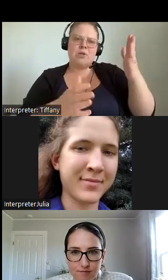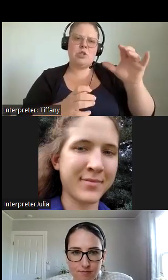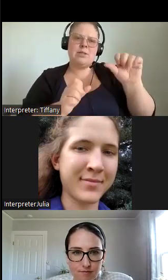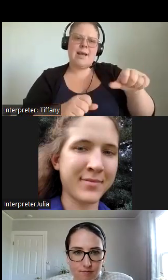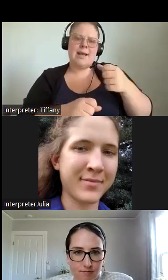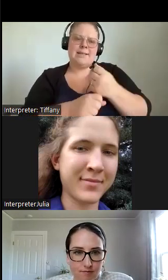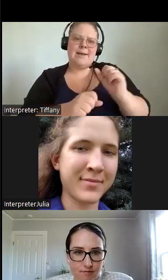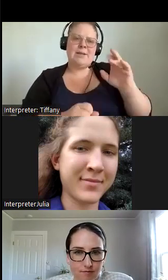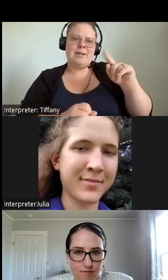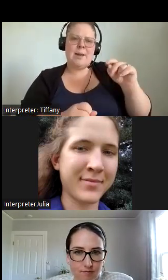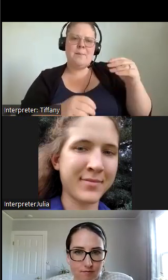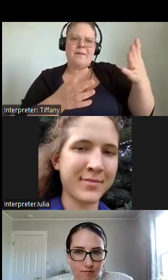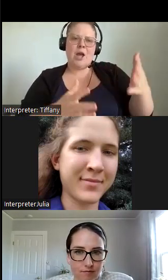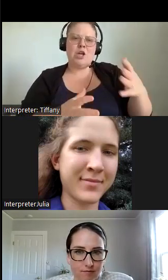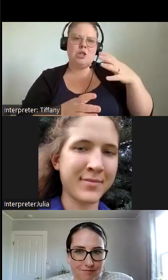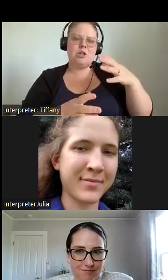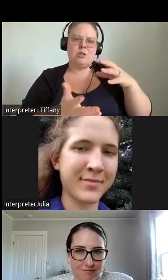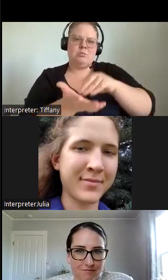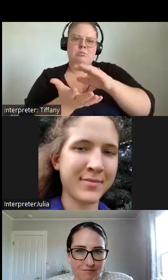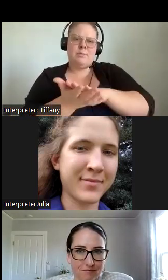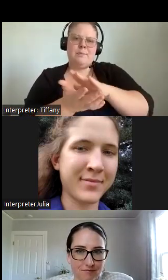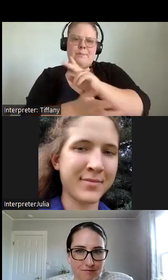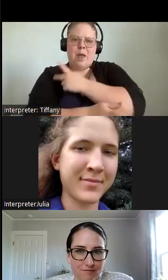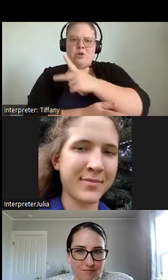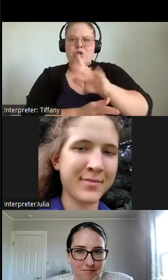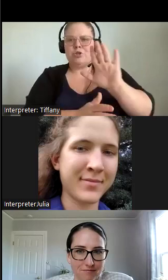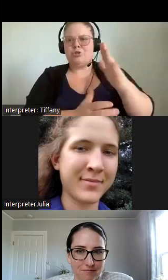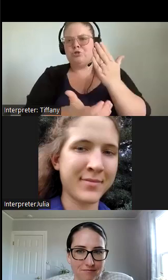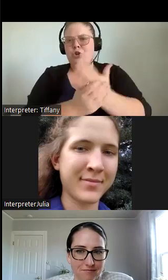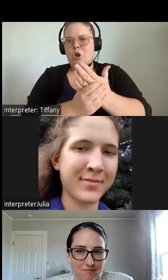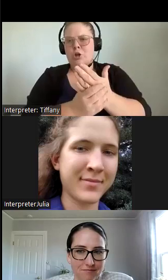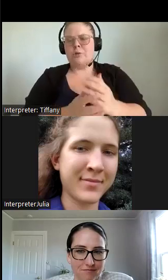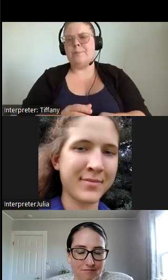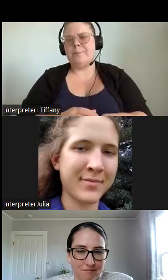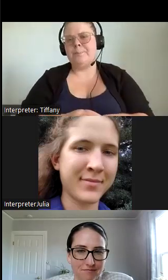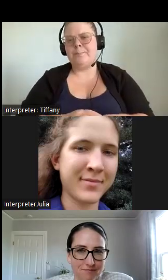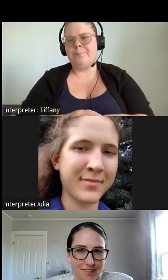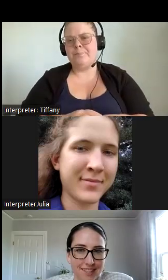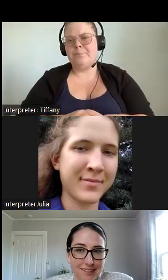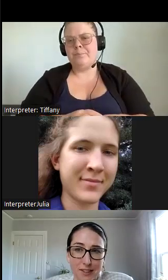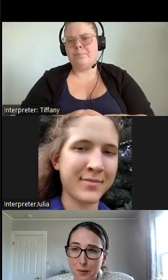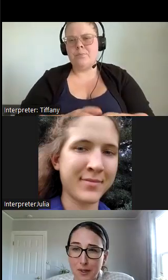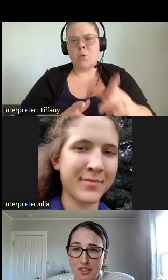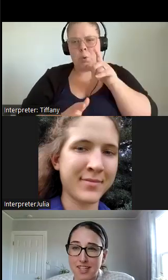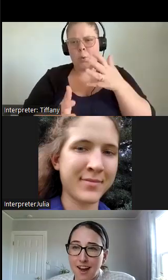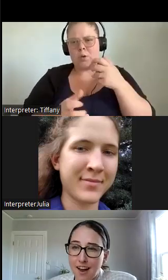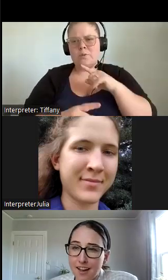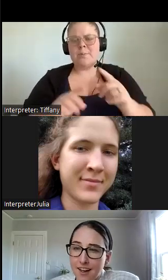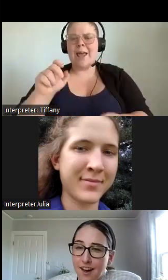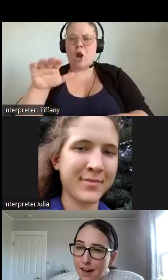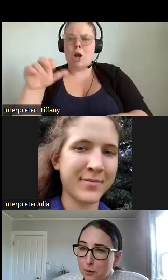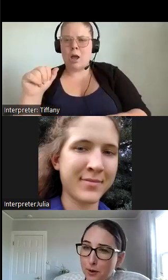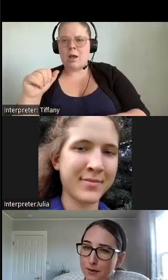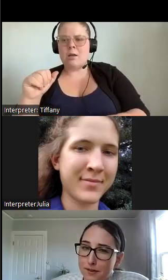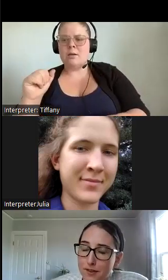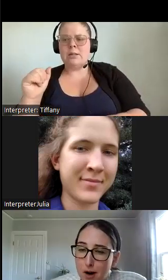net providers in patient charts? Does anyone on the team want to take that one? It's a good question.